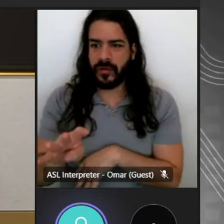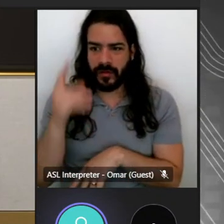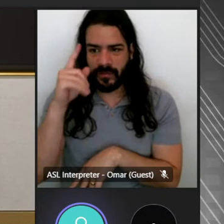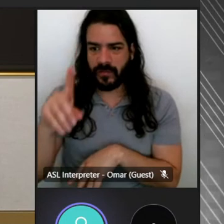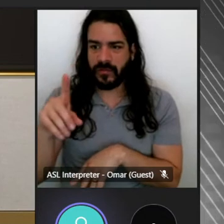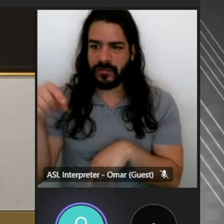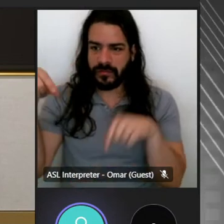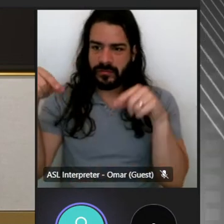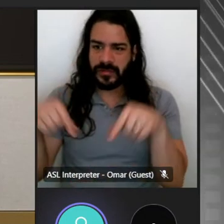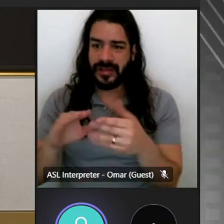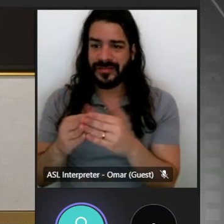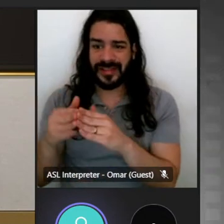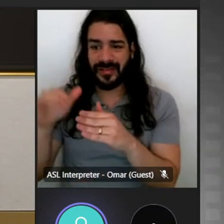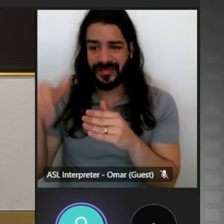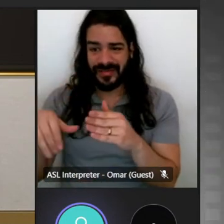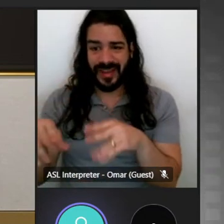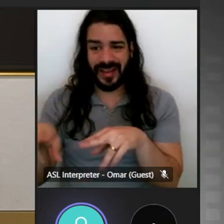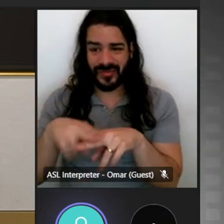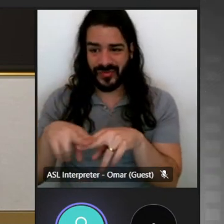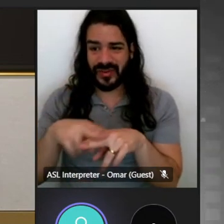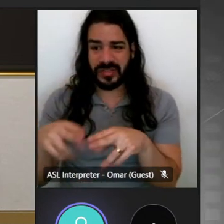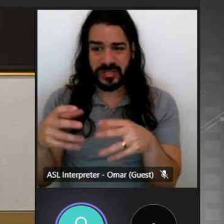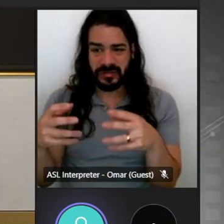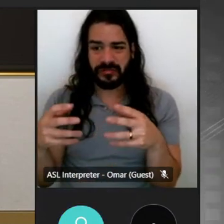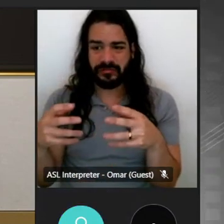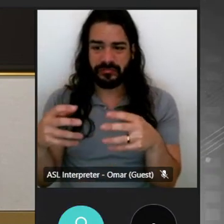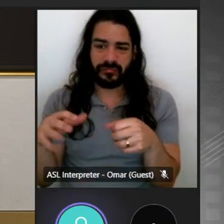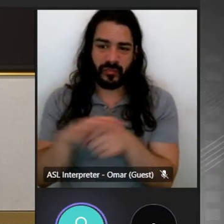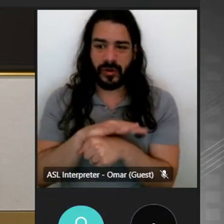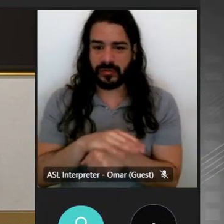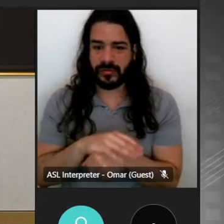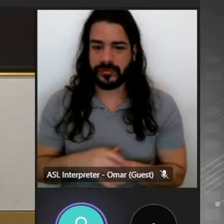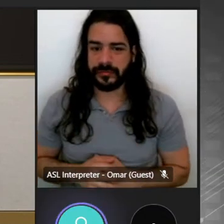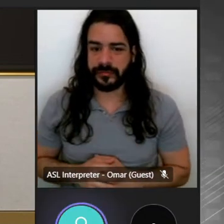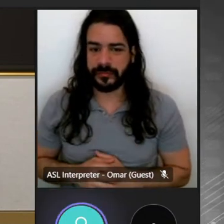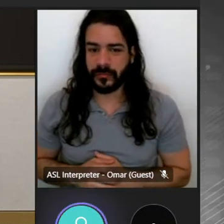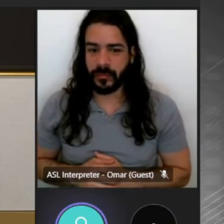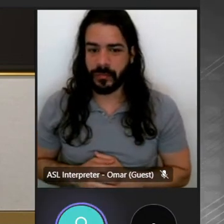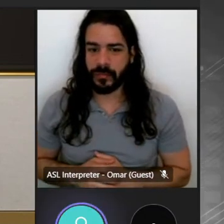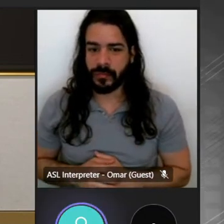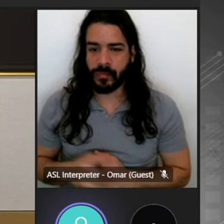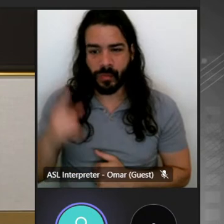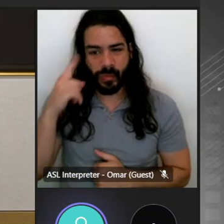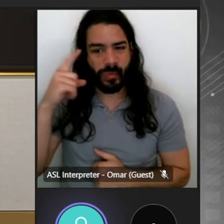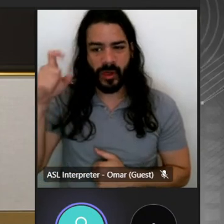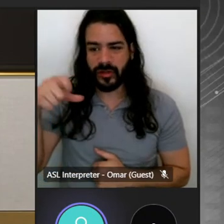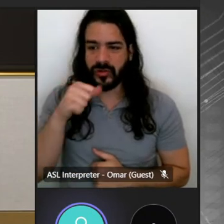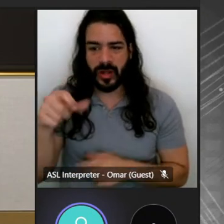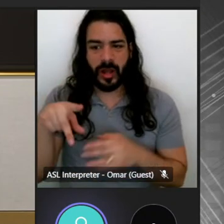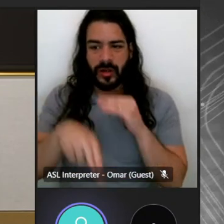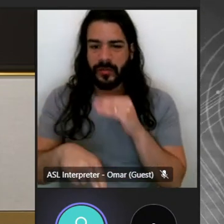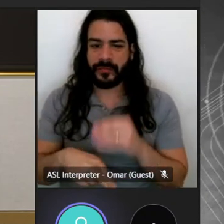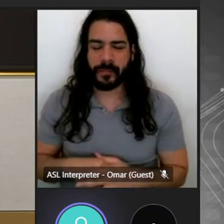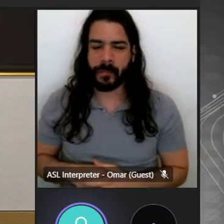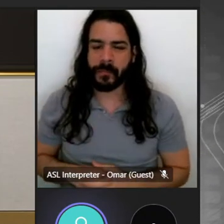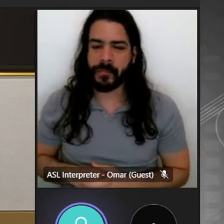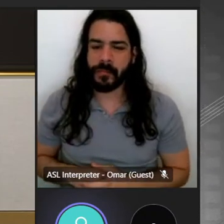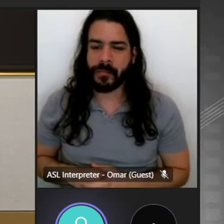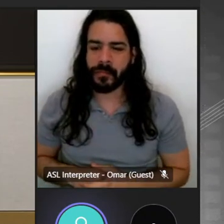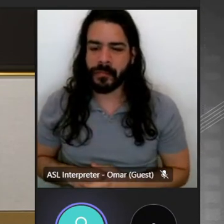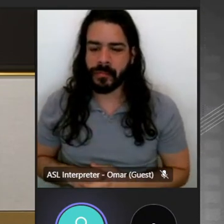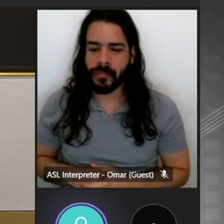do get on at Fort cotton heading toward downtown and that train is crowded so I don't think we ought to be cutting that um